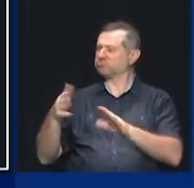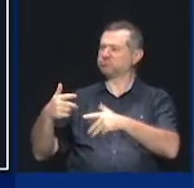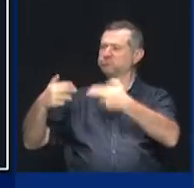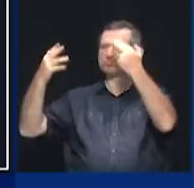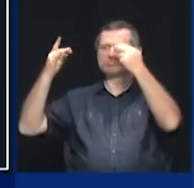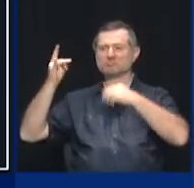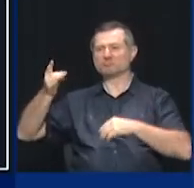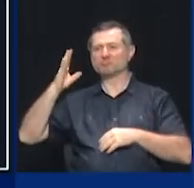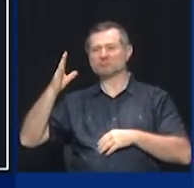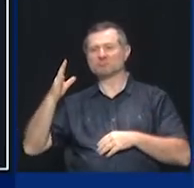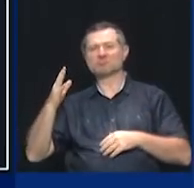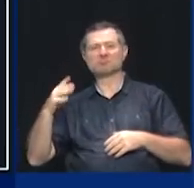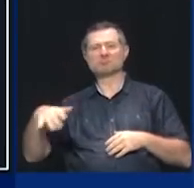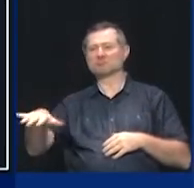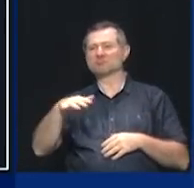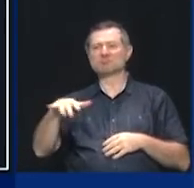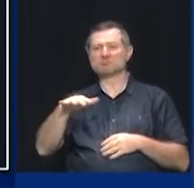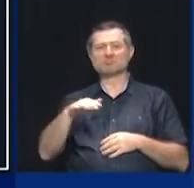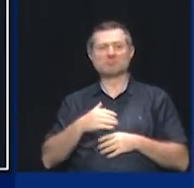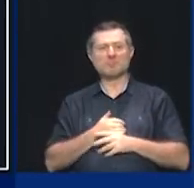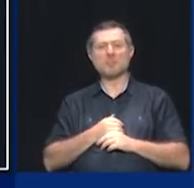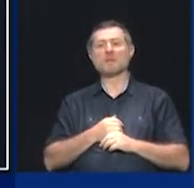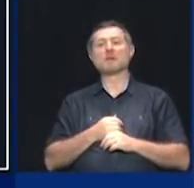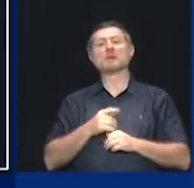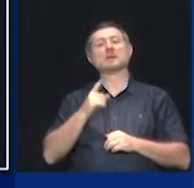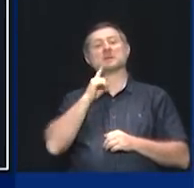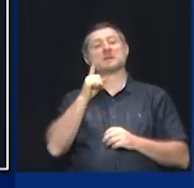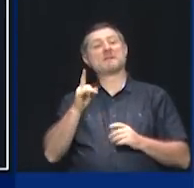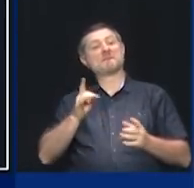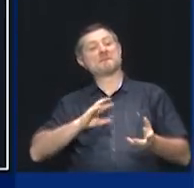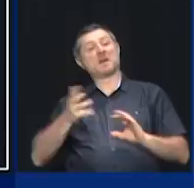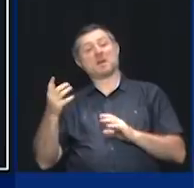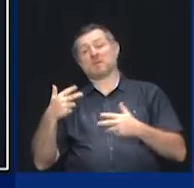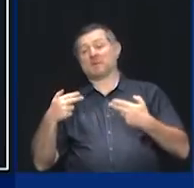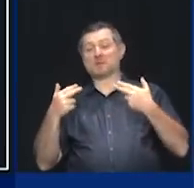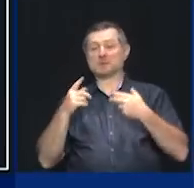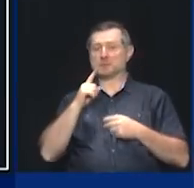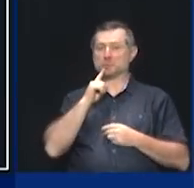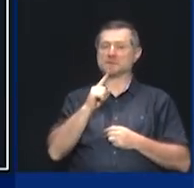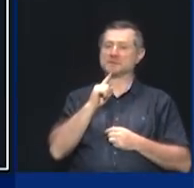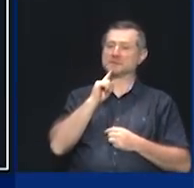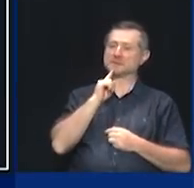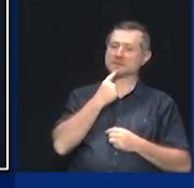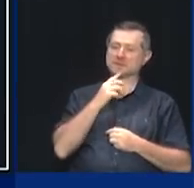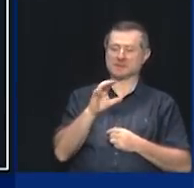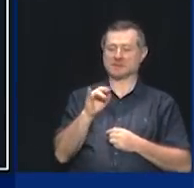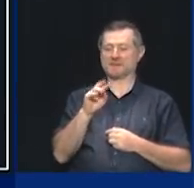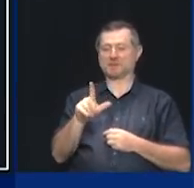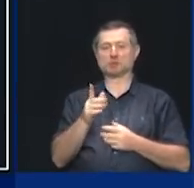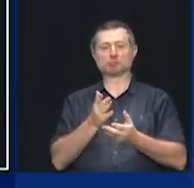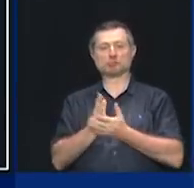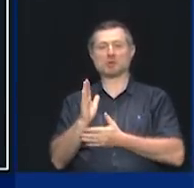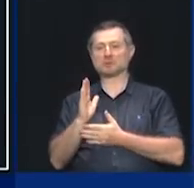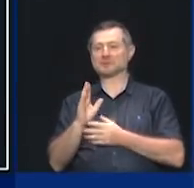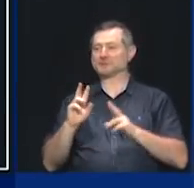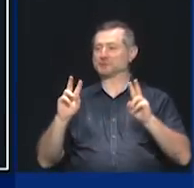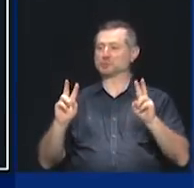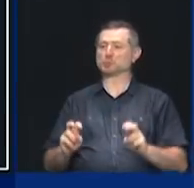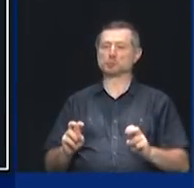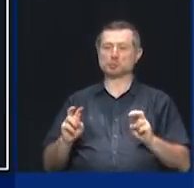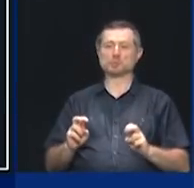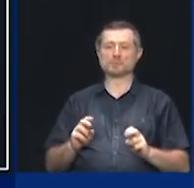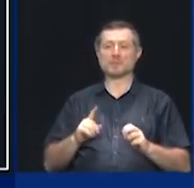Gun violence is a major civil rights issue today. Yes, education.